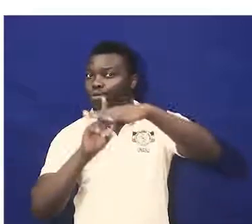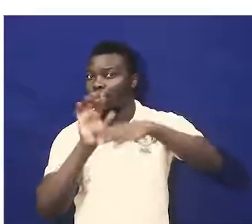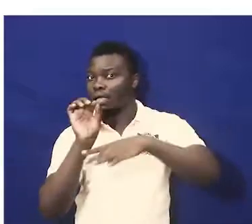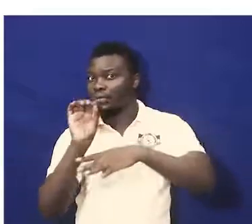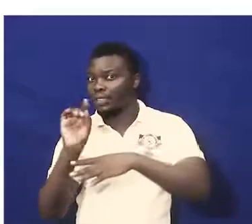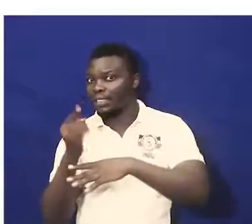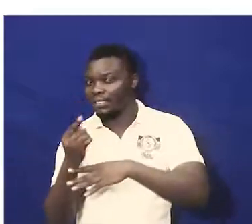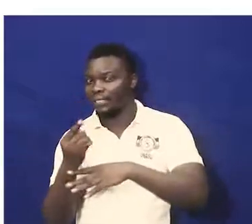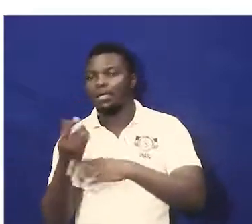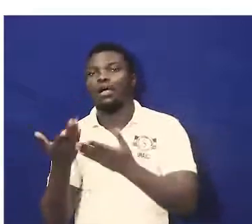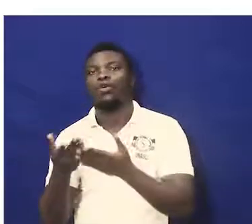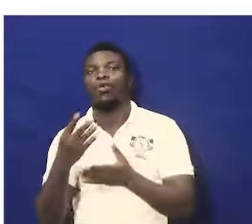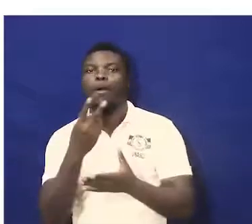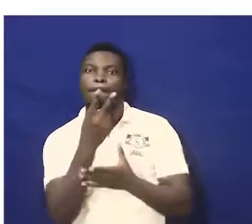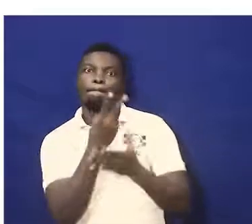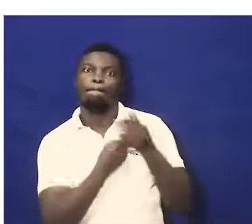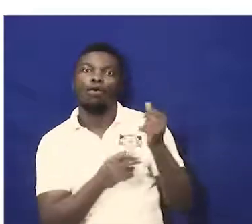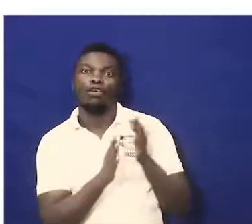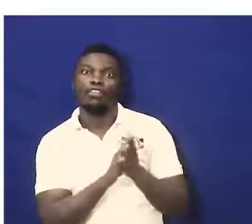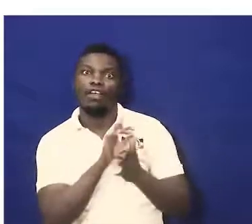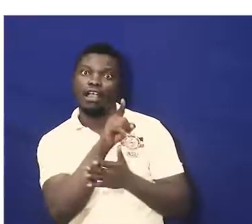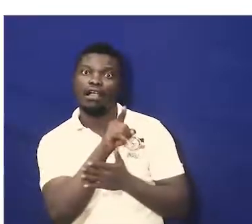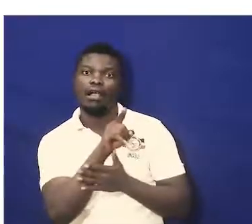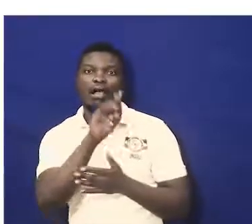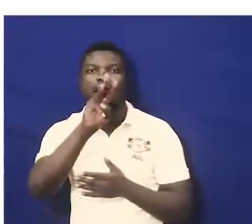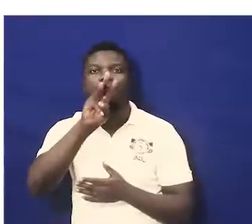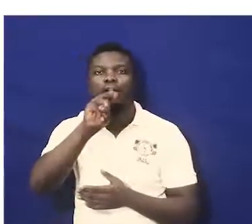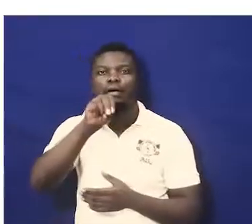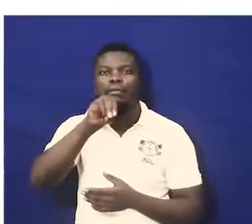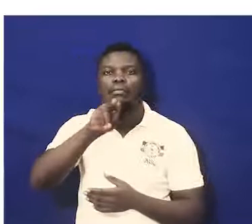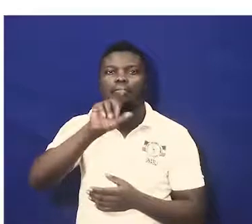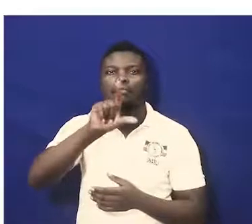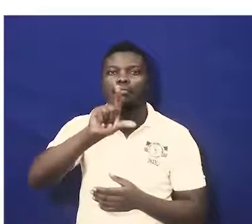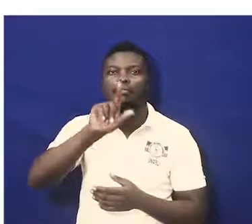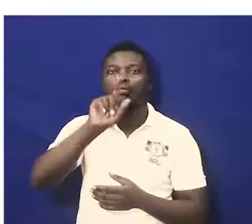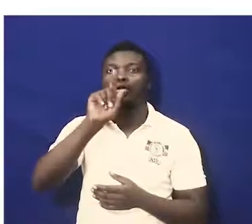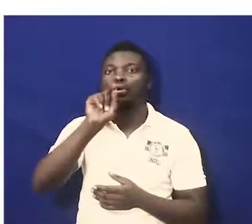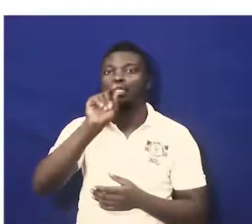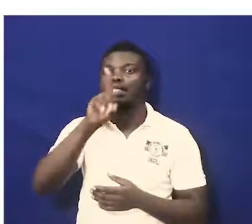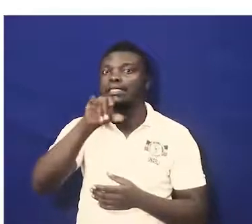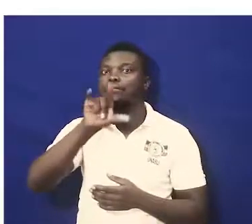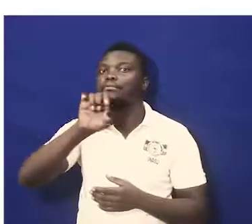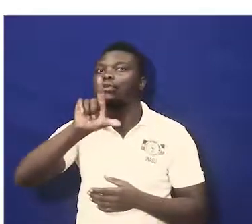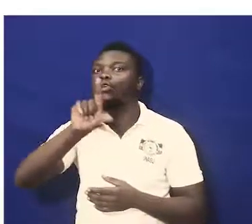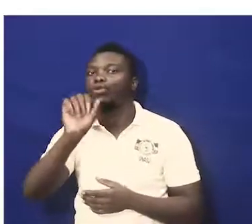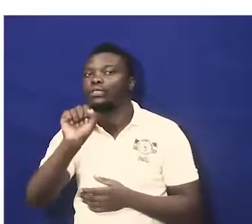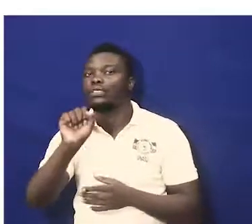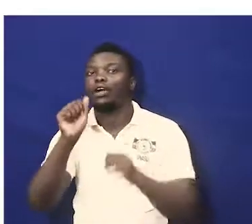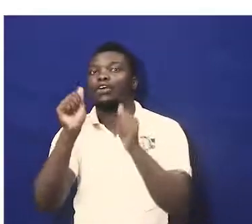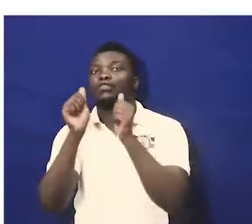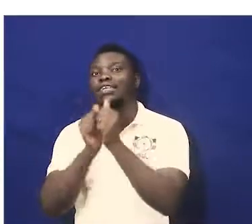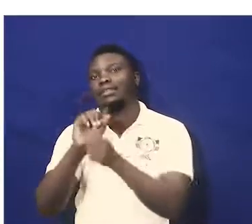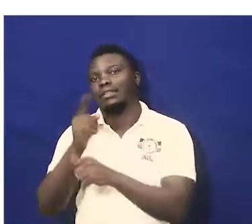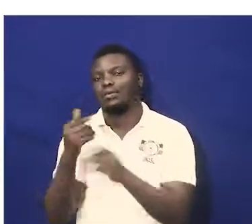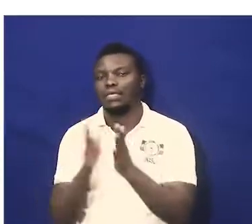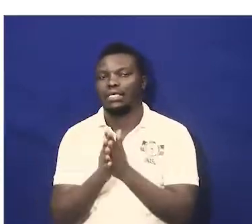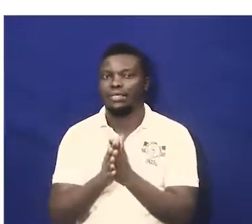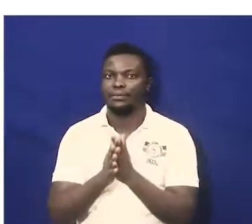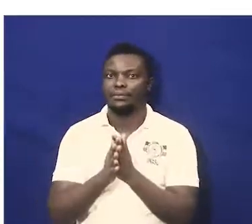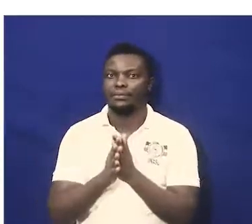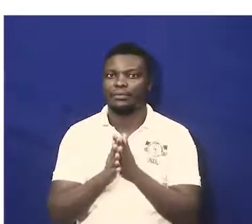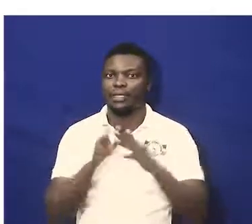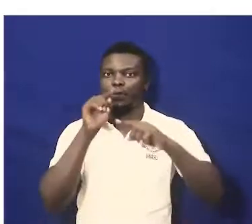180,000 are both multiples of 10,000. So we are going to divide